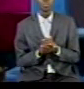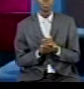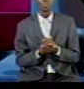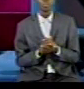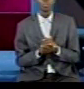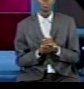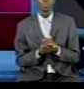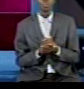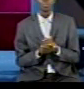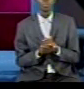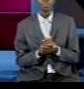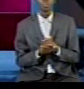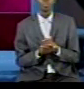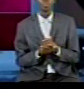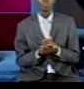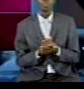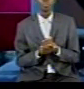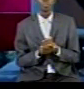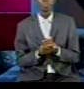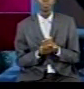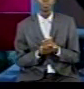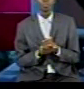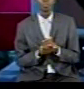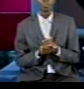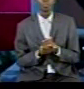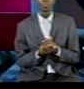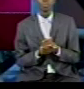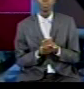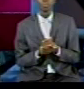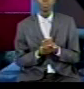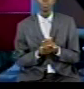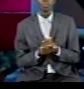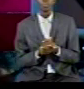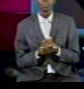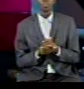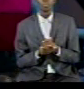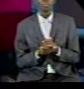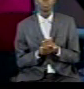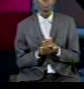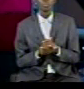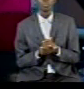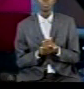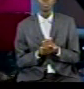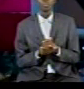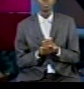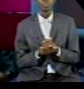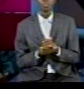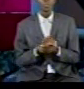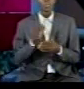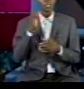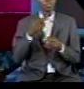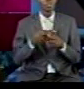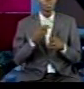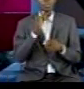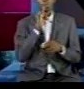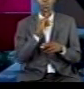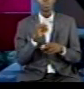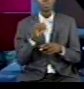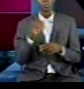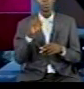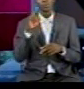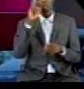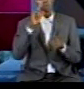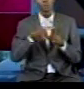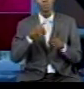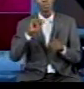My name is Brother Thank God Amadi. I'm from River State here. I worship